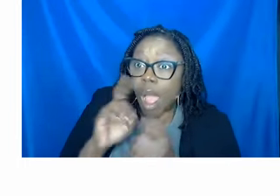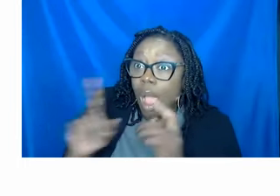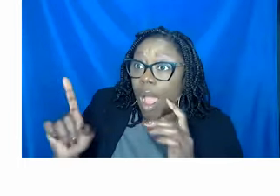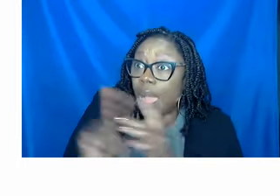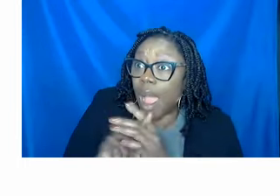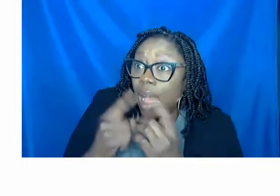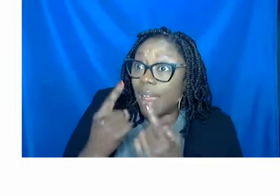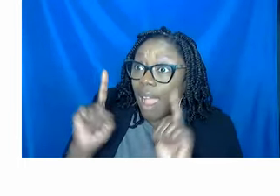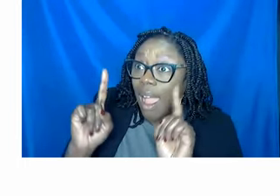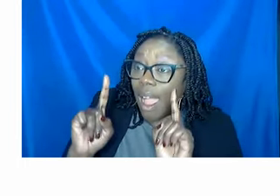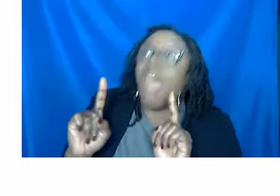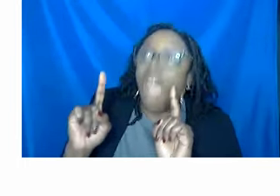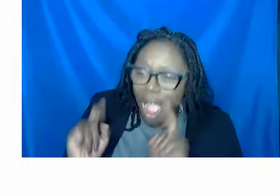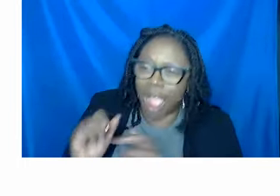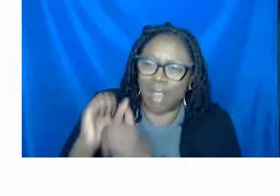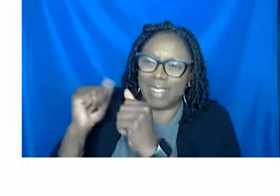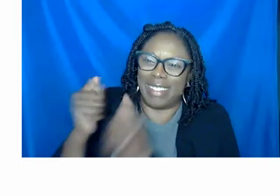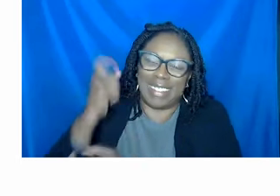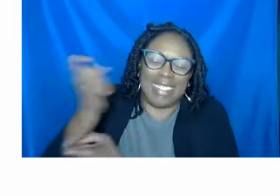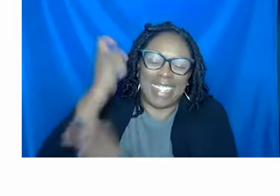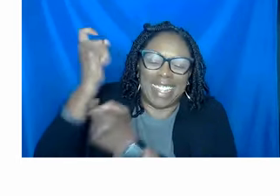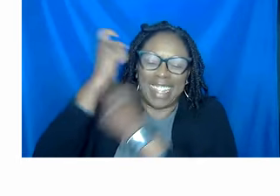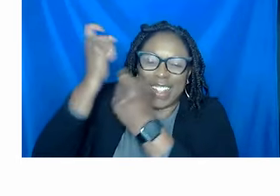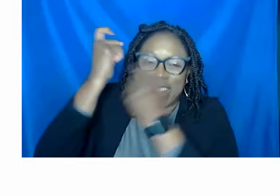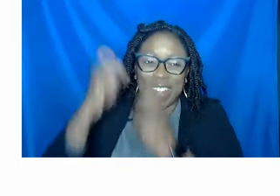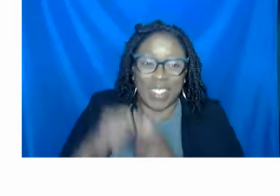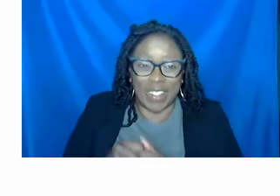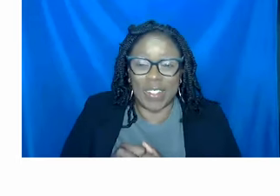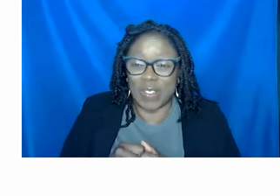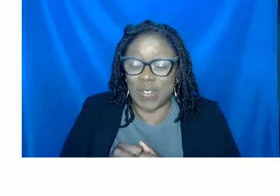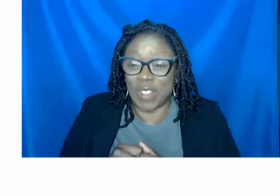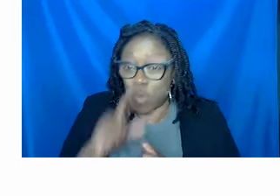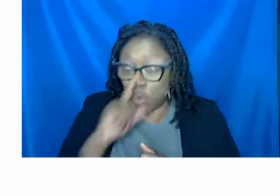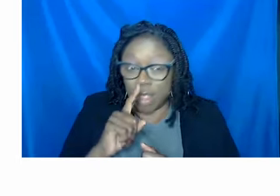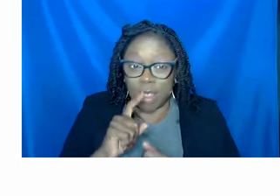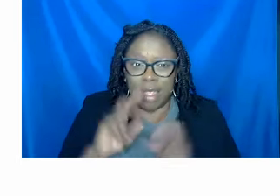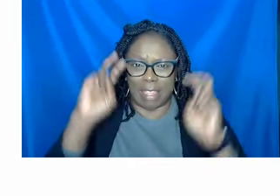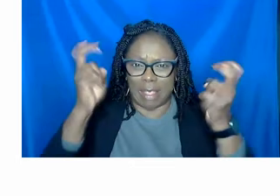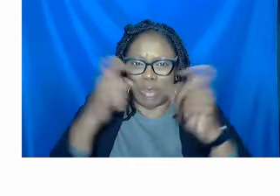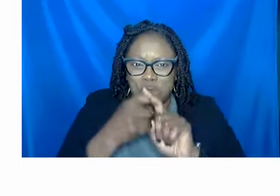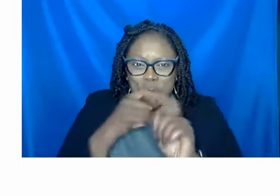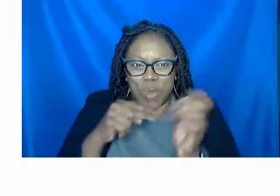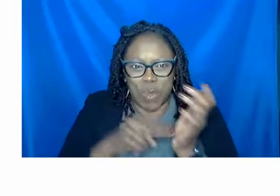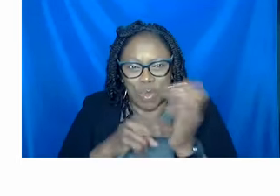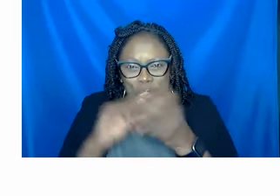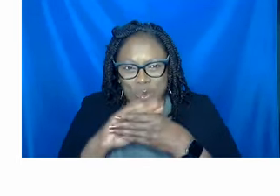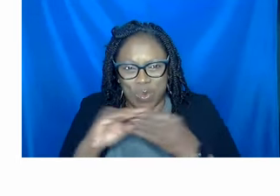right, from the nurses' stories and quotes. So look at this one